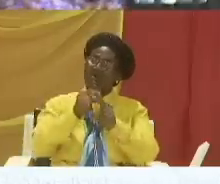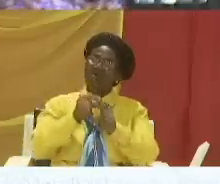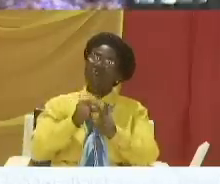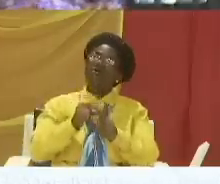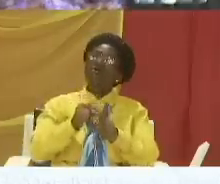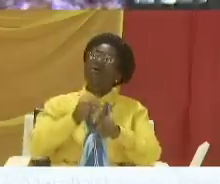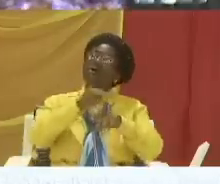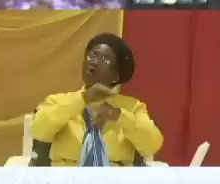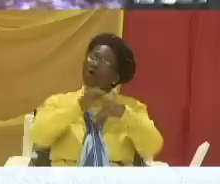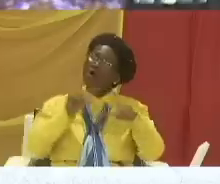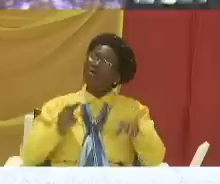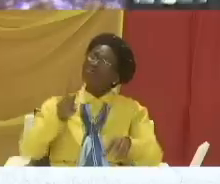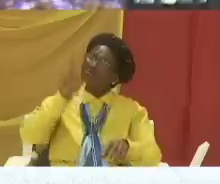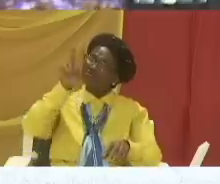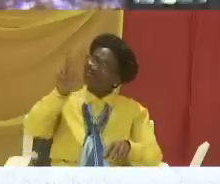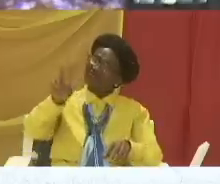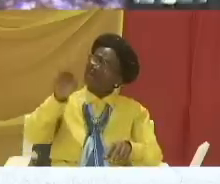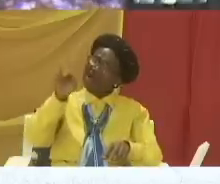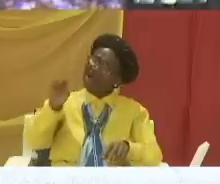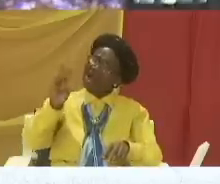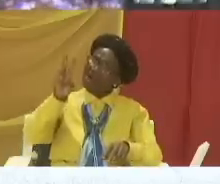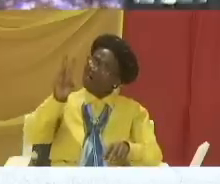When you make a vow,